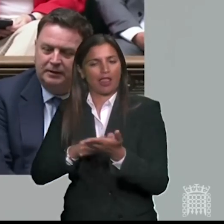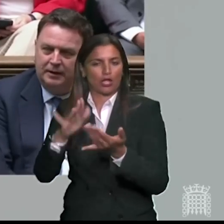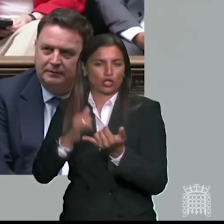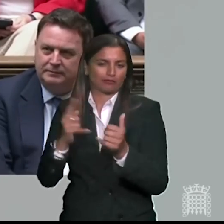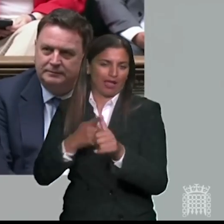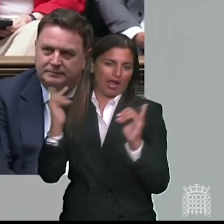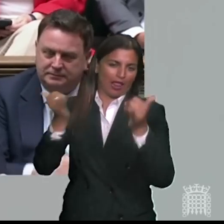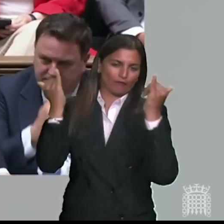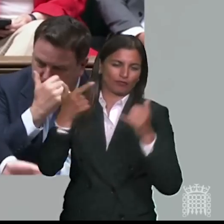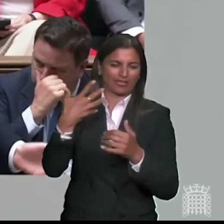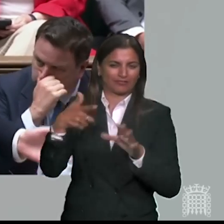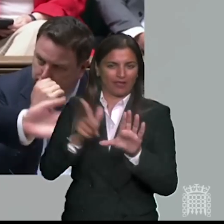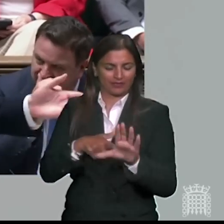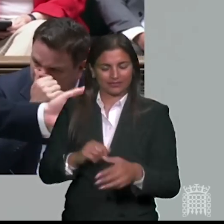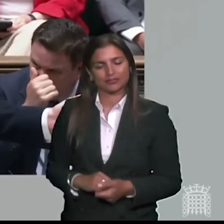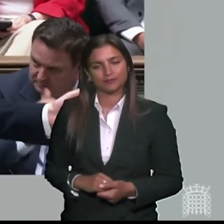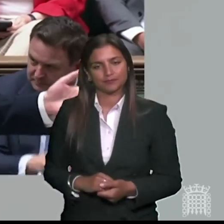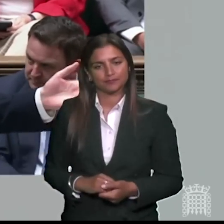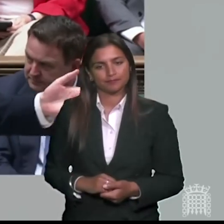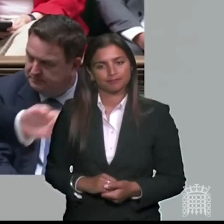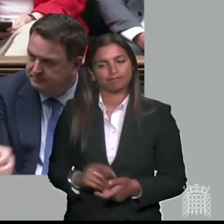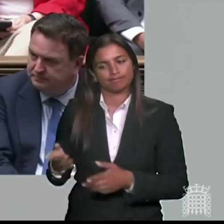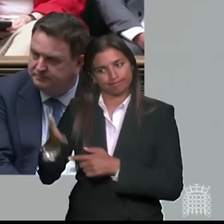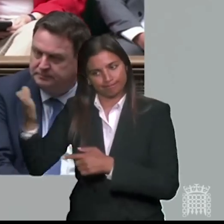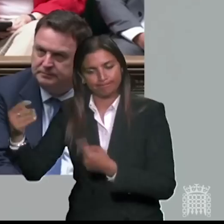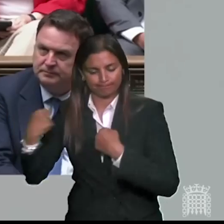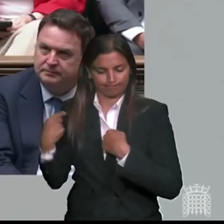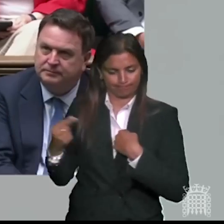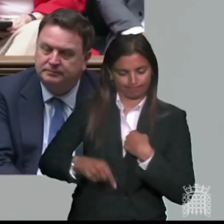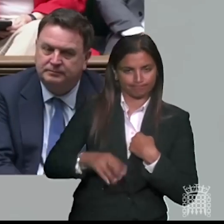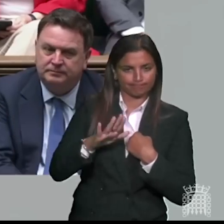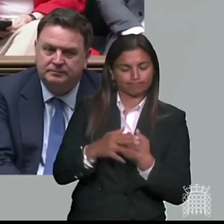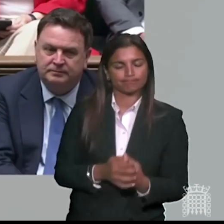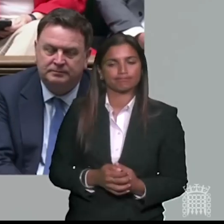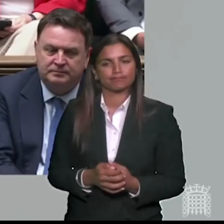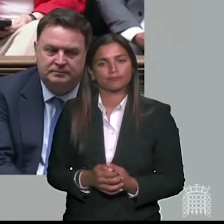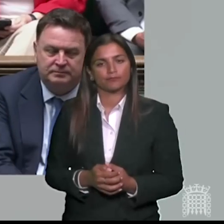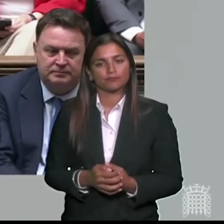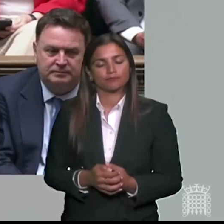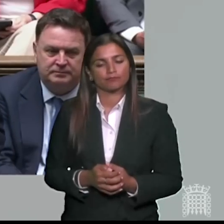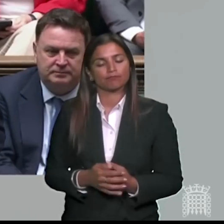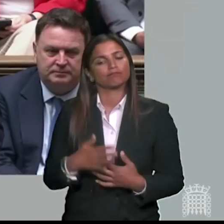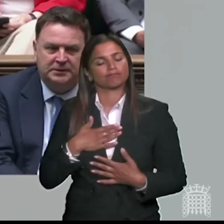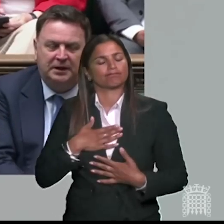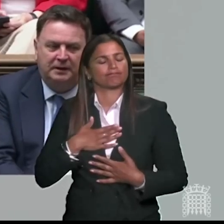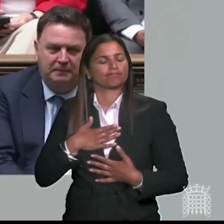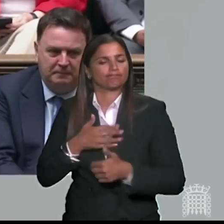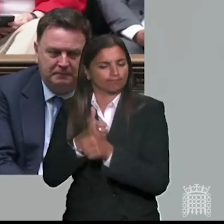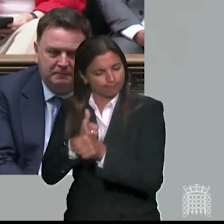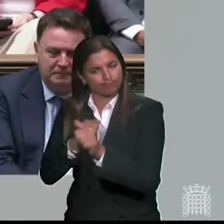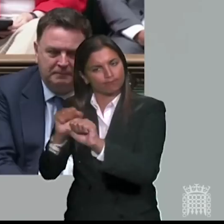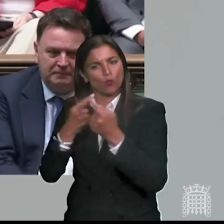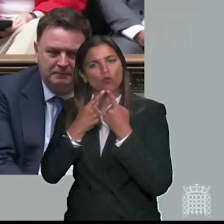NHS. And, Mr. Speaker, may I associate myself with your comments.